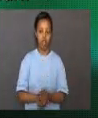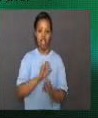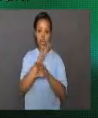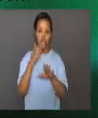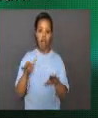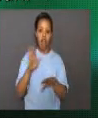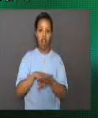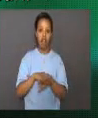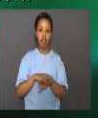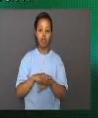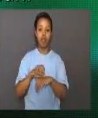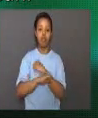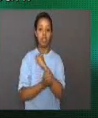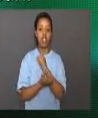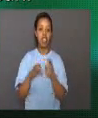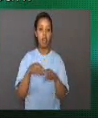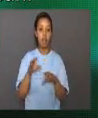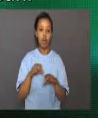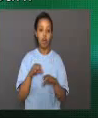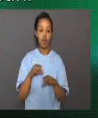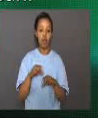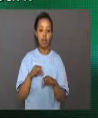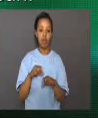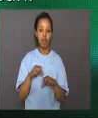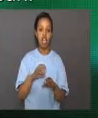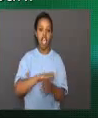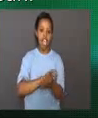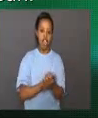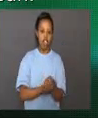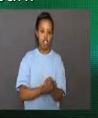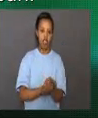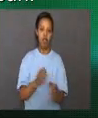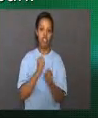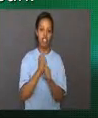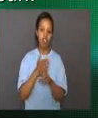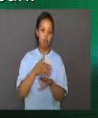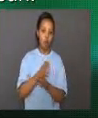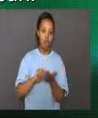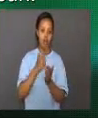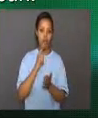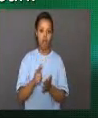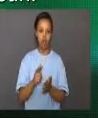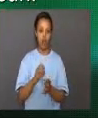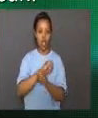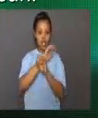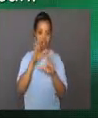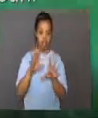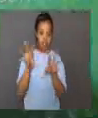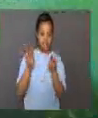Light-independent reaction takes place after energy has been captured from the